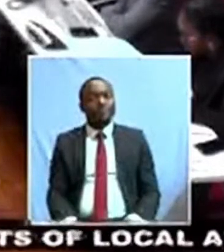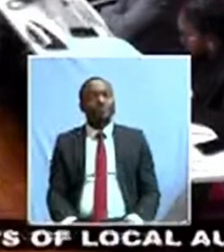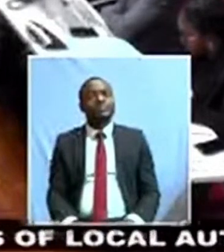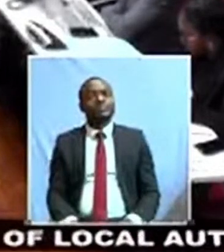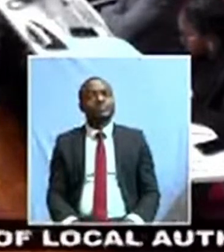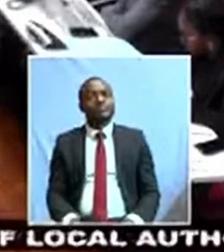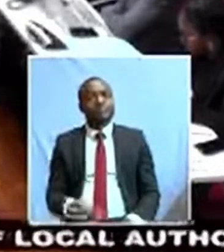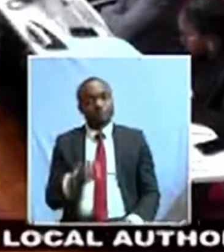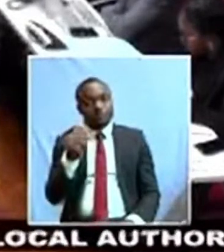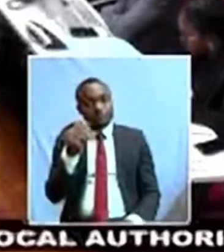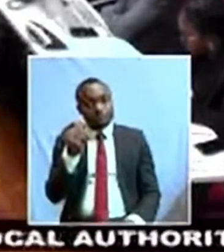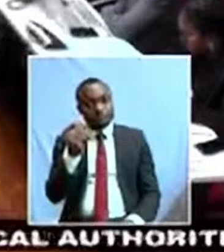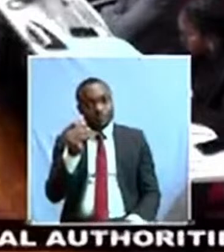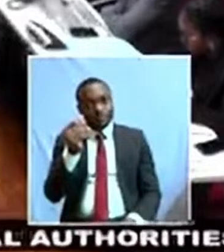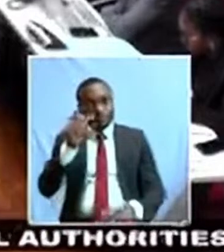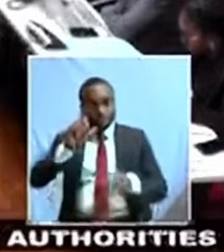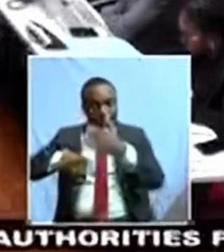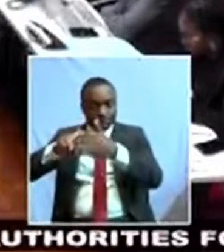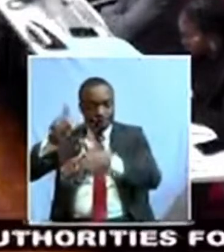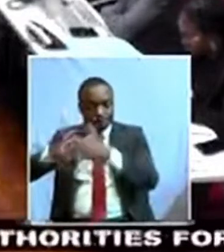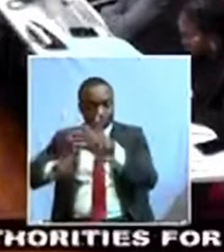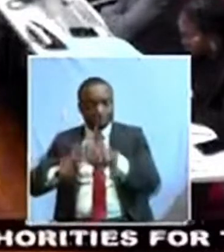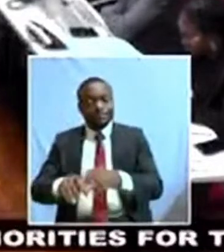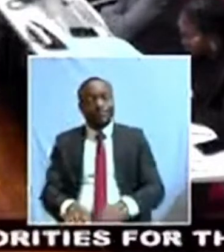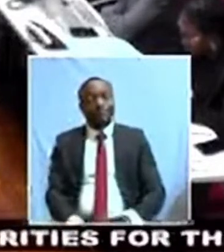to fees and charges.